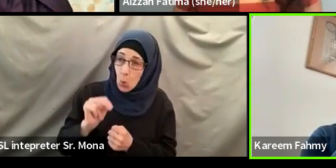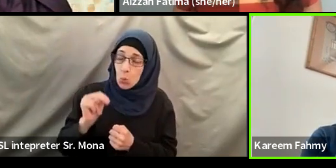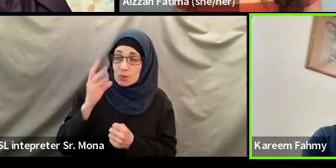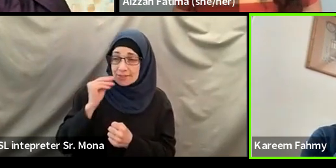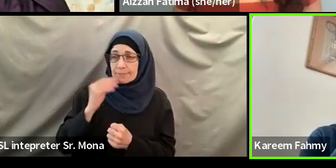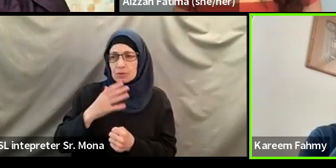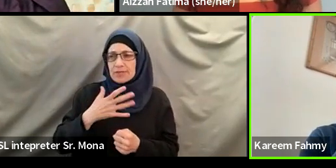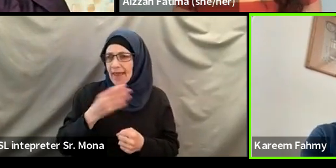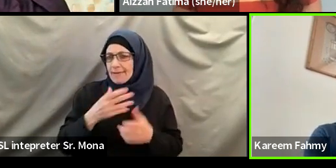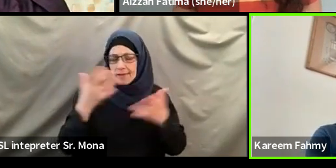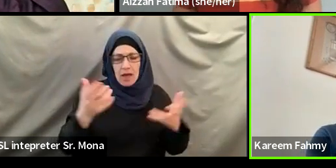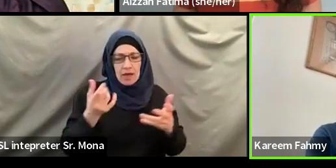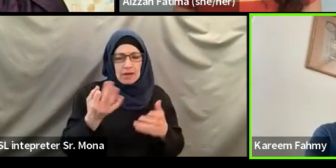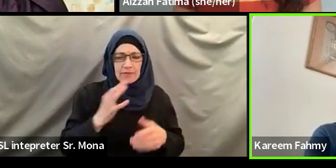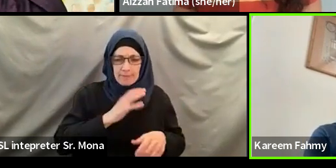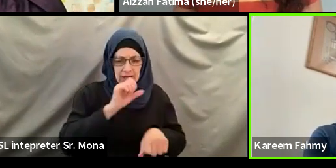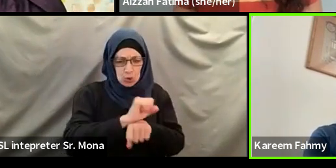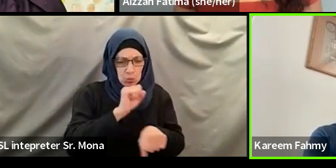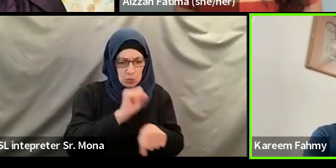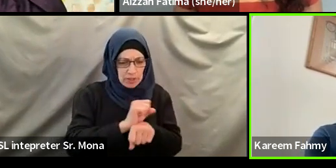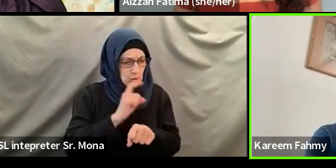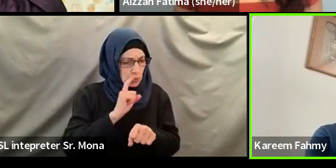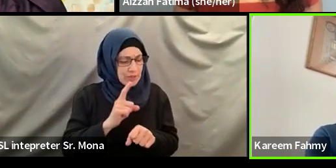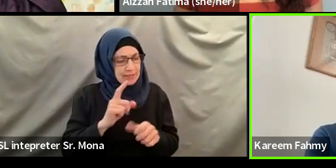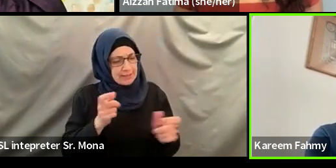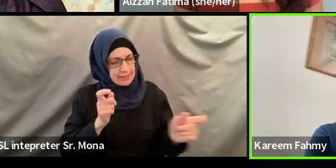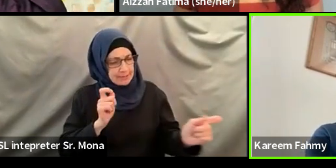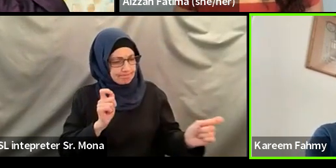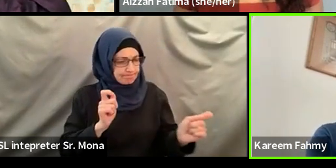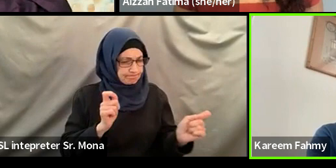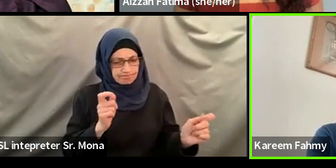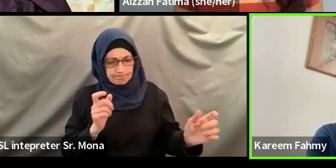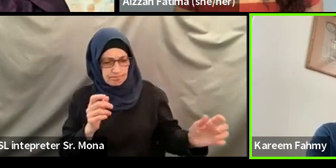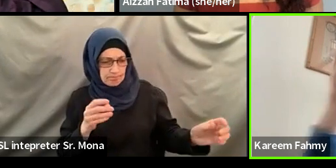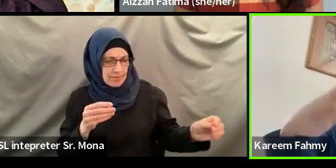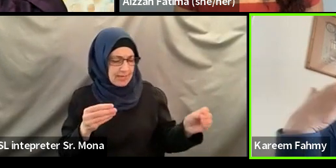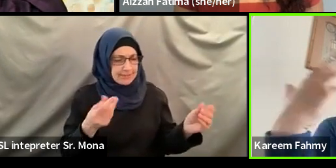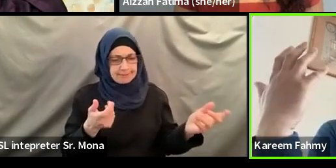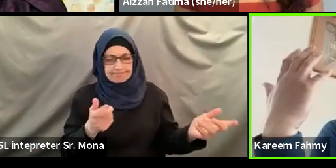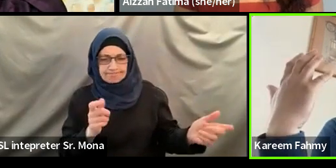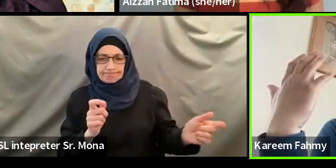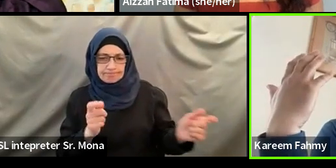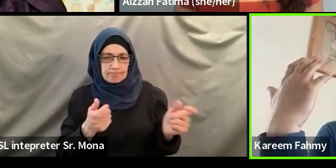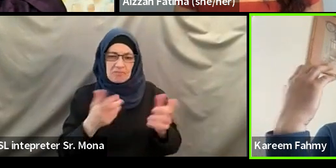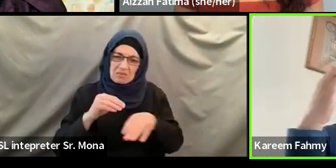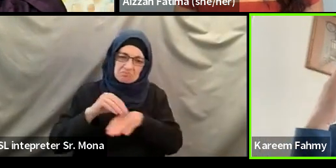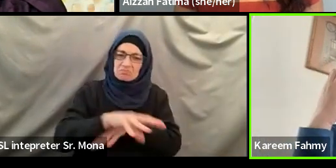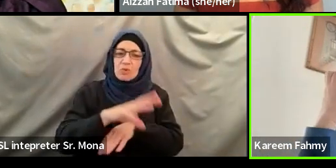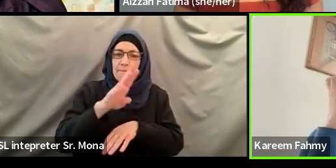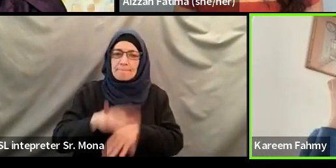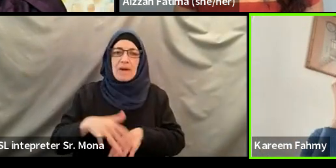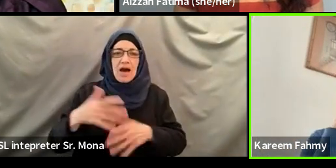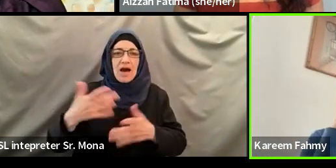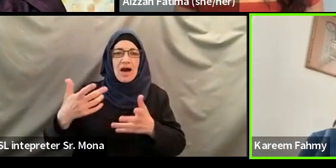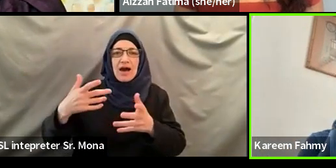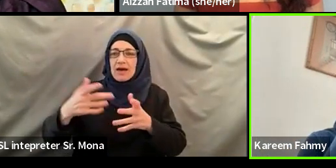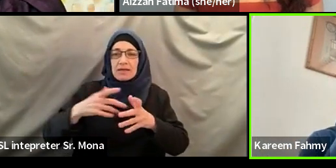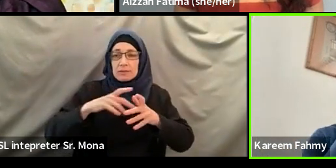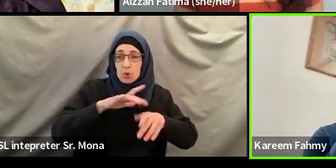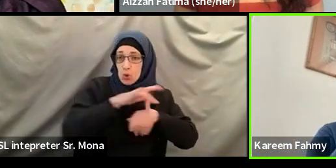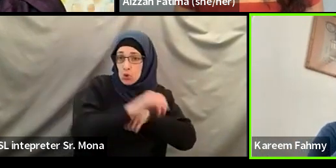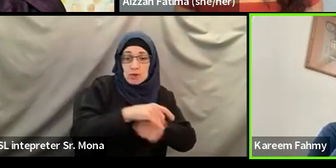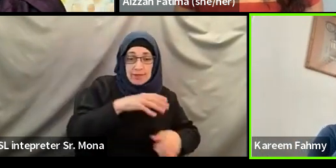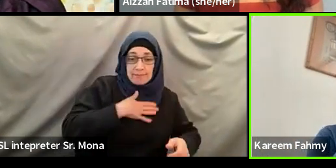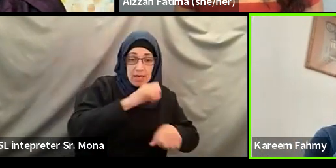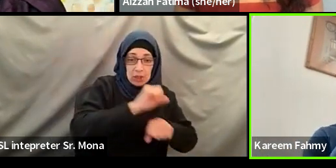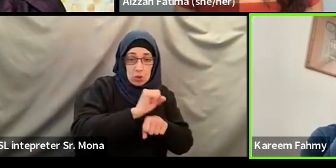been shaped by the fact that like early on I was sort of embraced by a group of fellow, you know, storytellers,